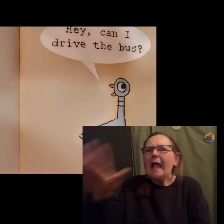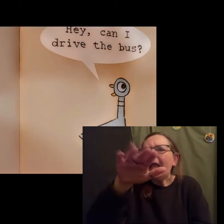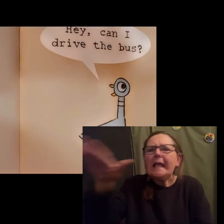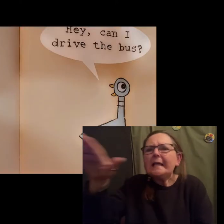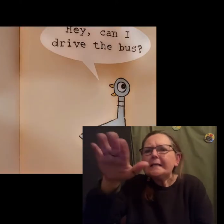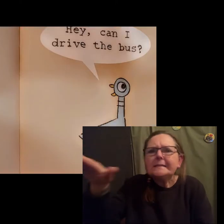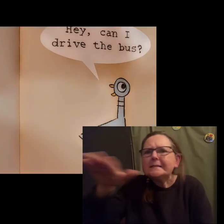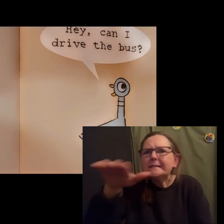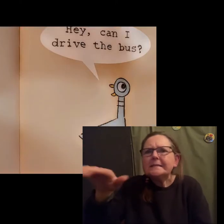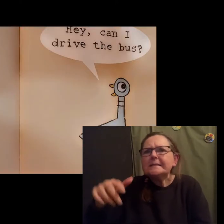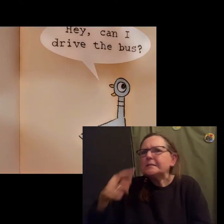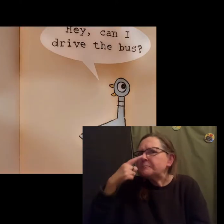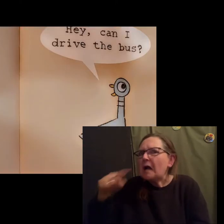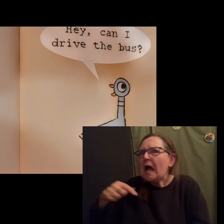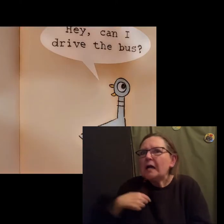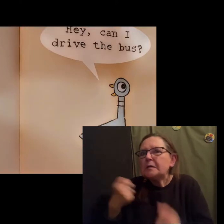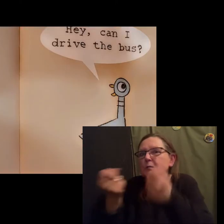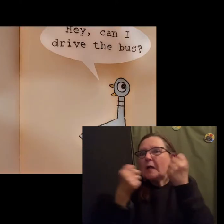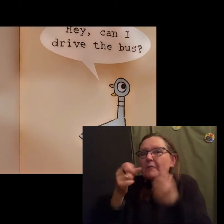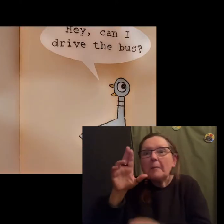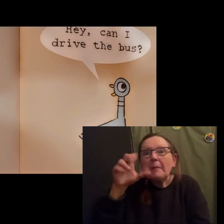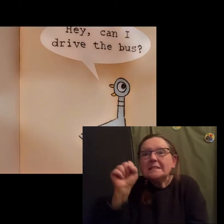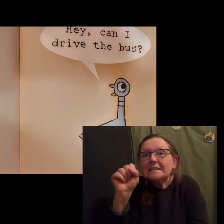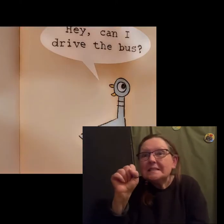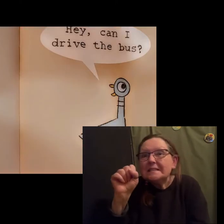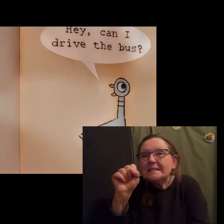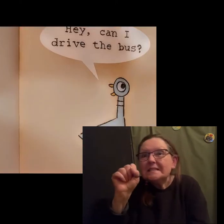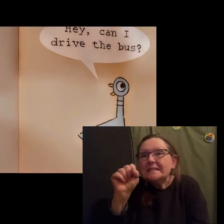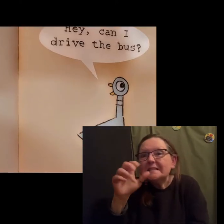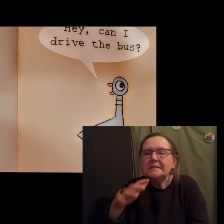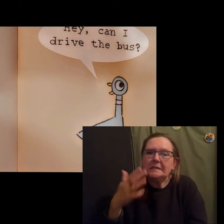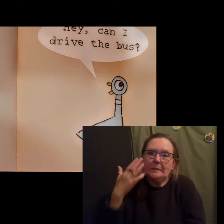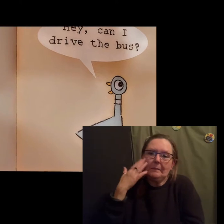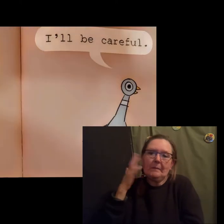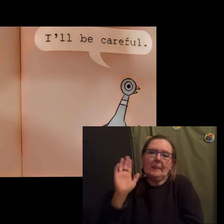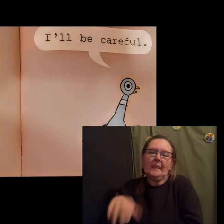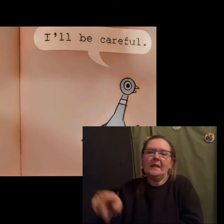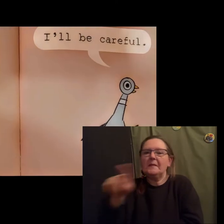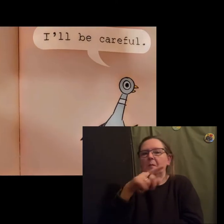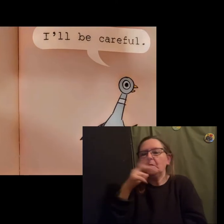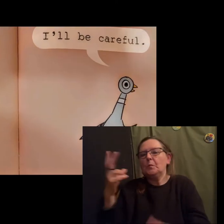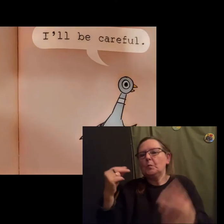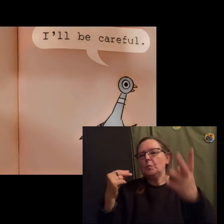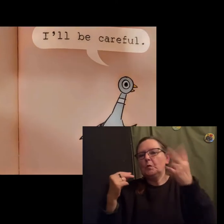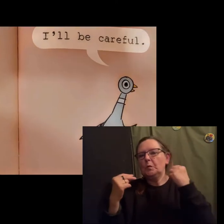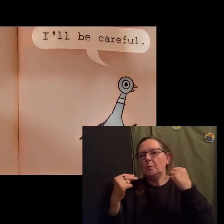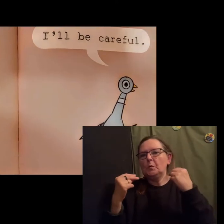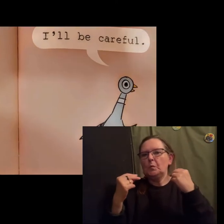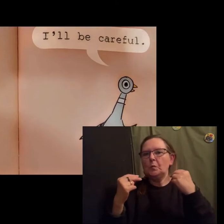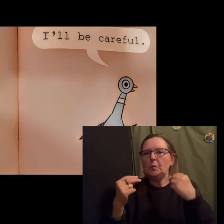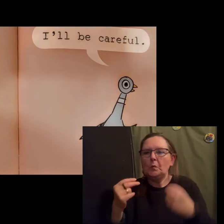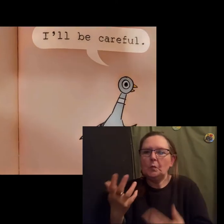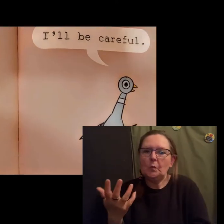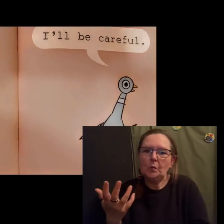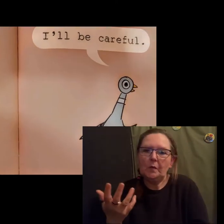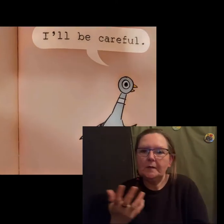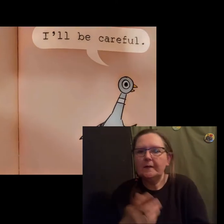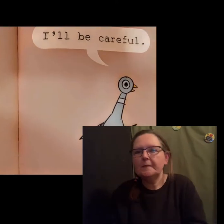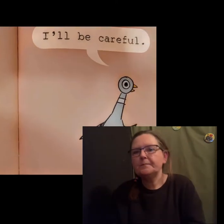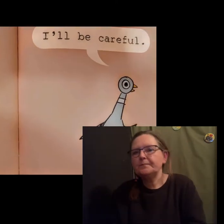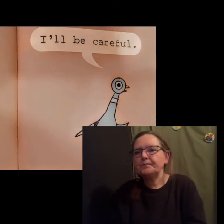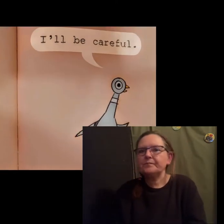Hey, can I drive the bus? What are we going to tell him? We're going to say no, right?